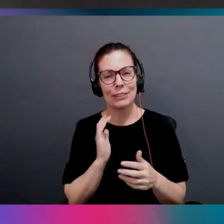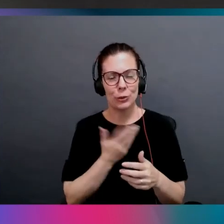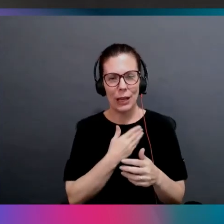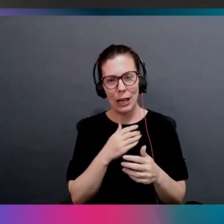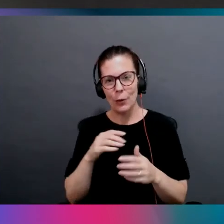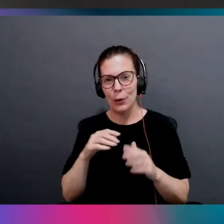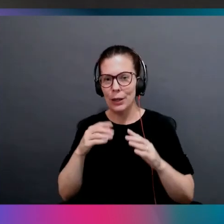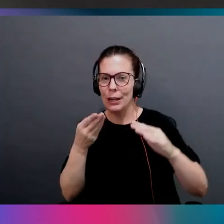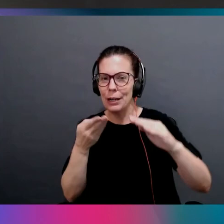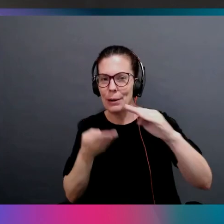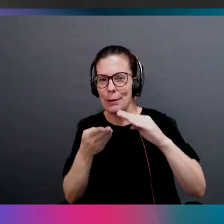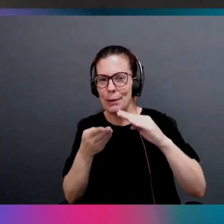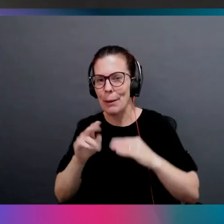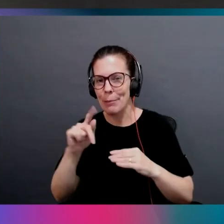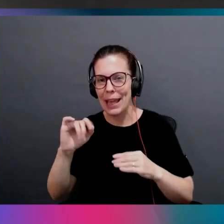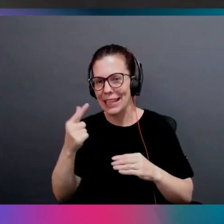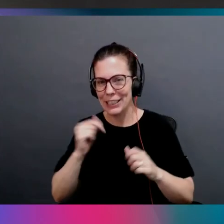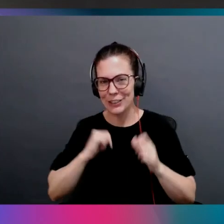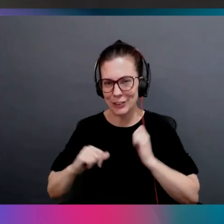here.